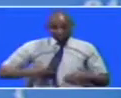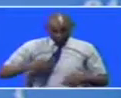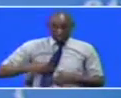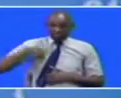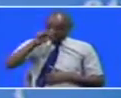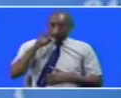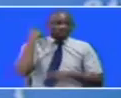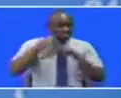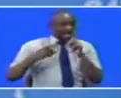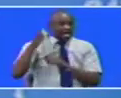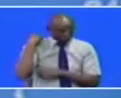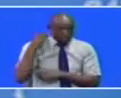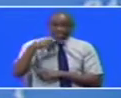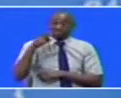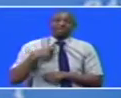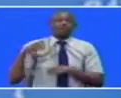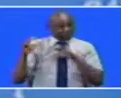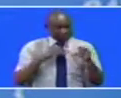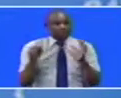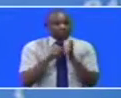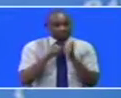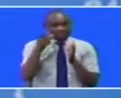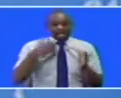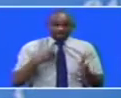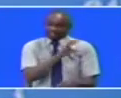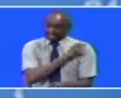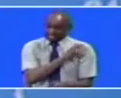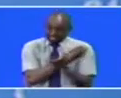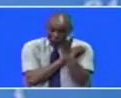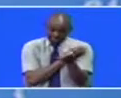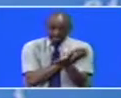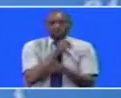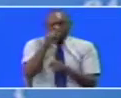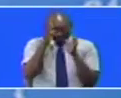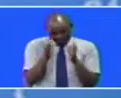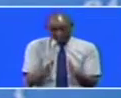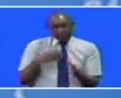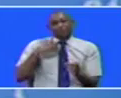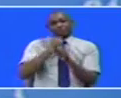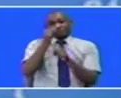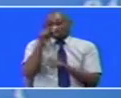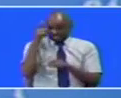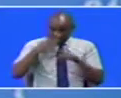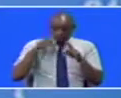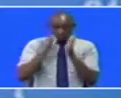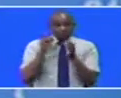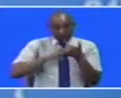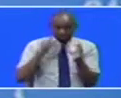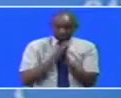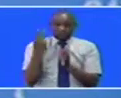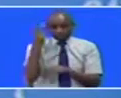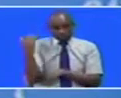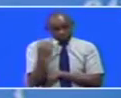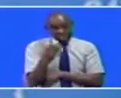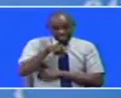a year ago are now facing their share of difficulties. Among them, 50-year-old Fahed Fattouh came with his wife and their two